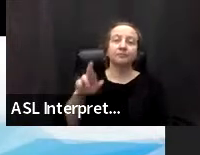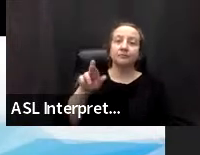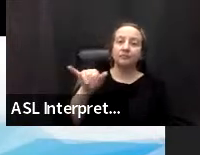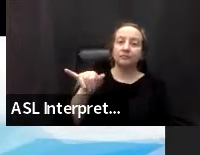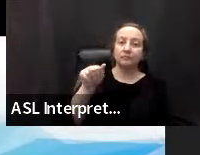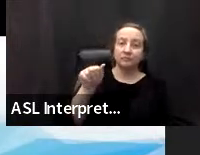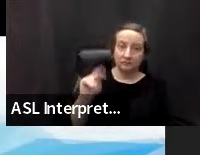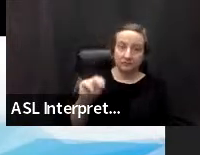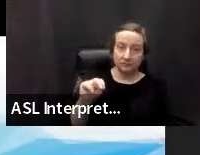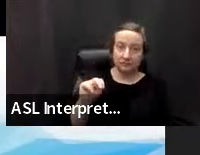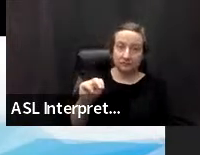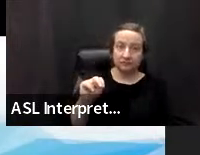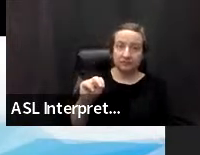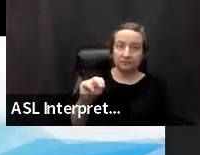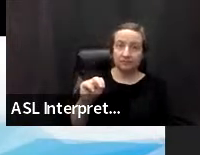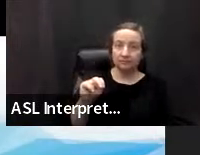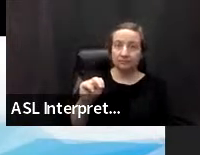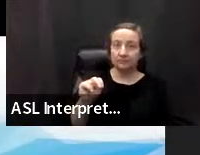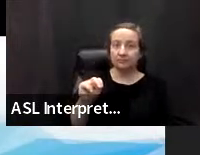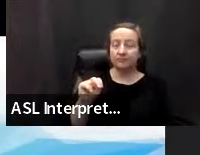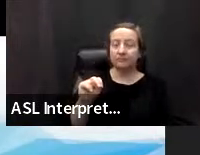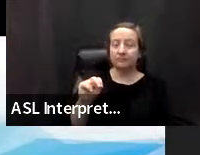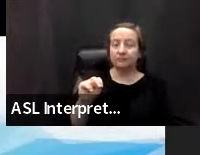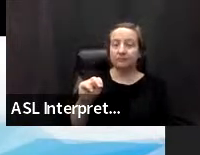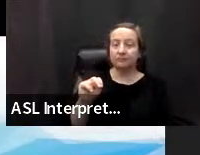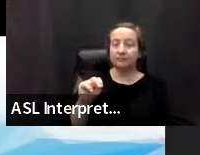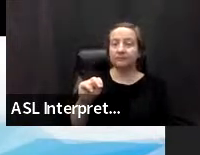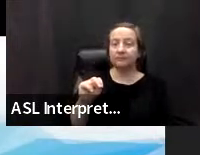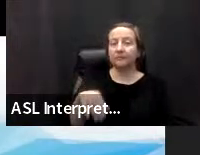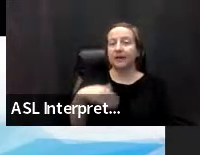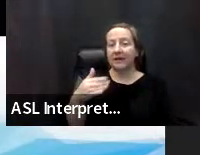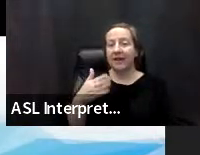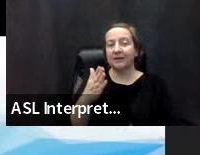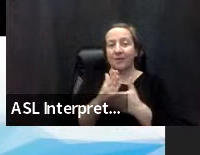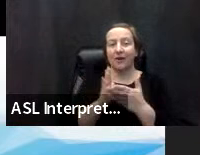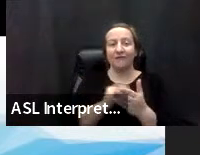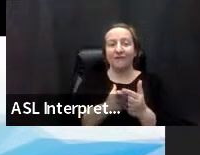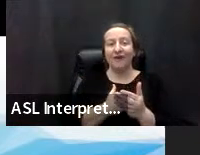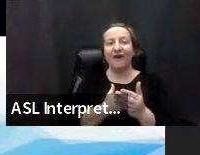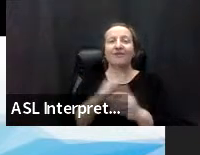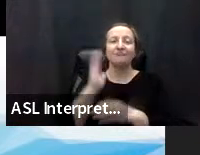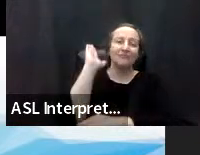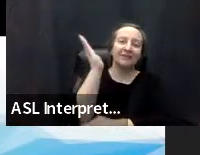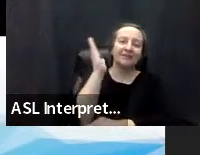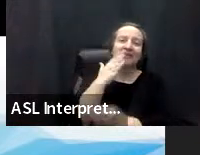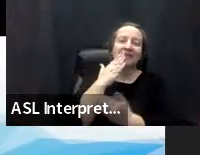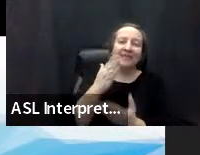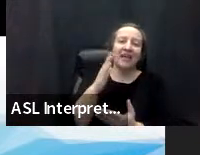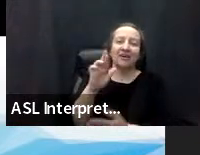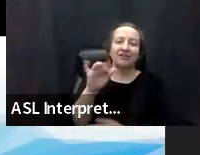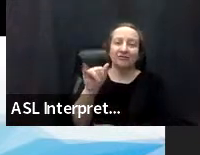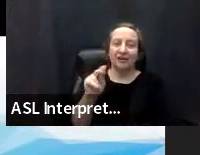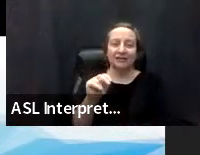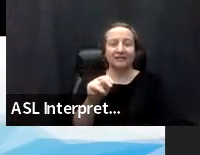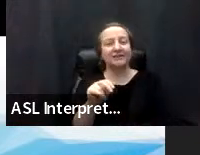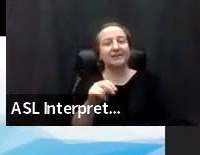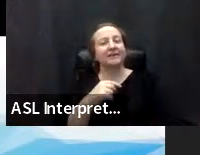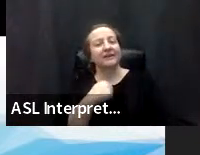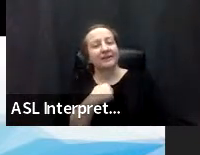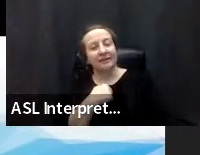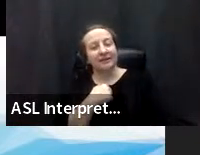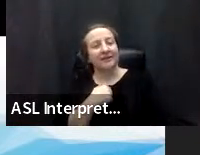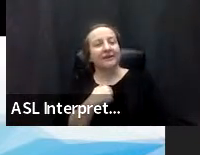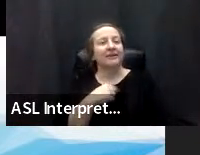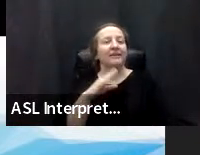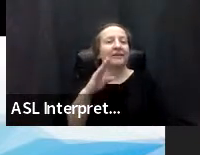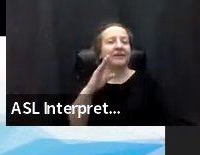Ryan will be, he's the next part of our dense presentation. Thanks, Ryan. Yep. Hello, I'm Ryan the Prowse,